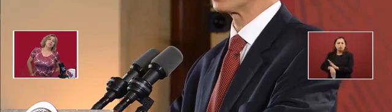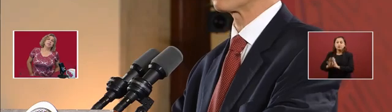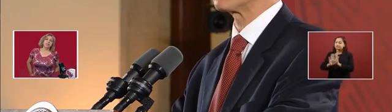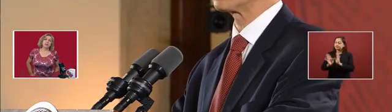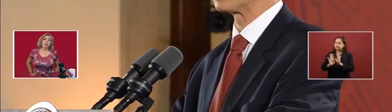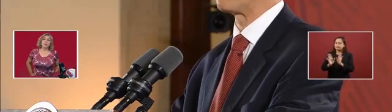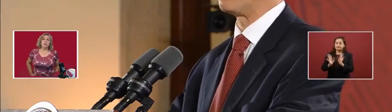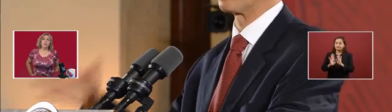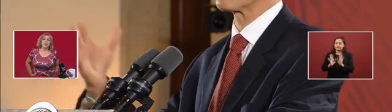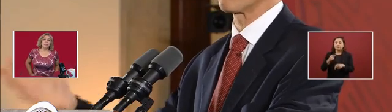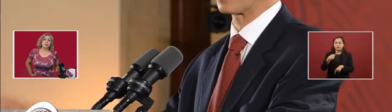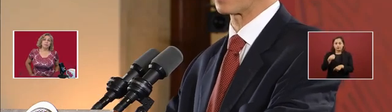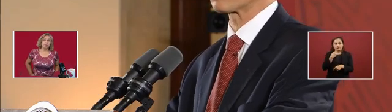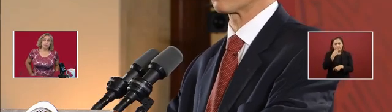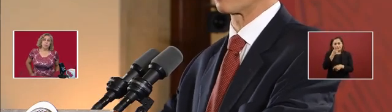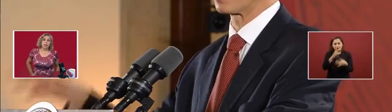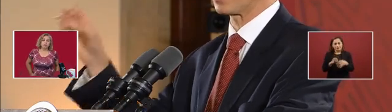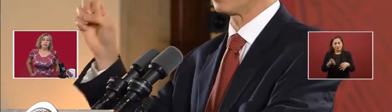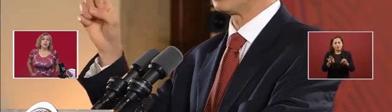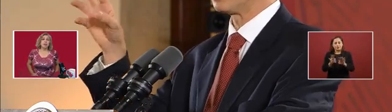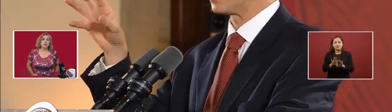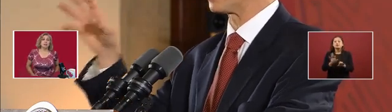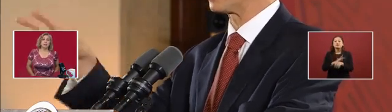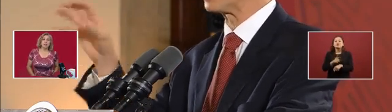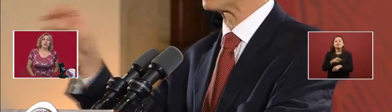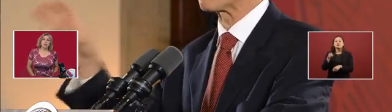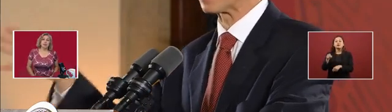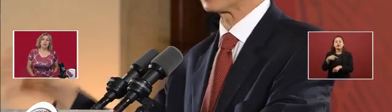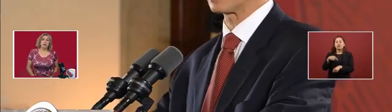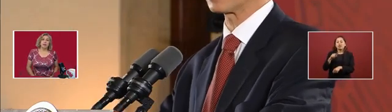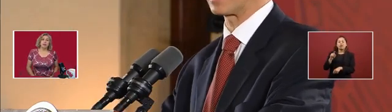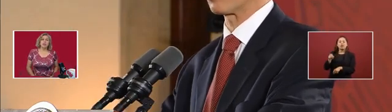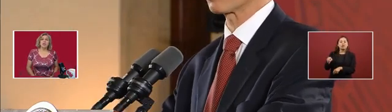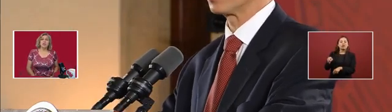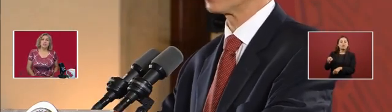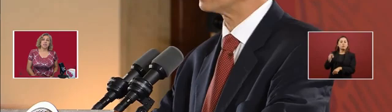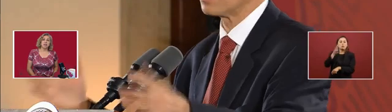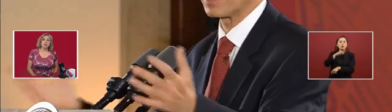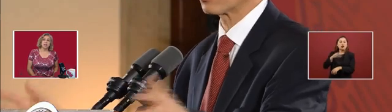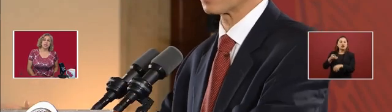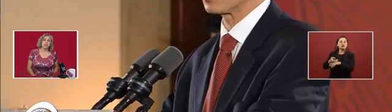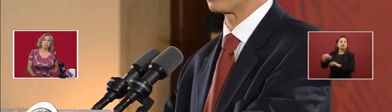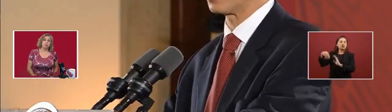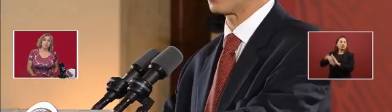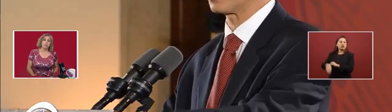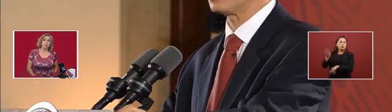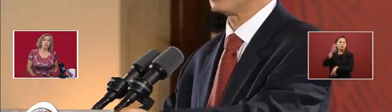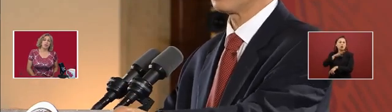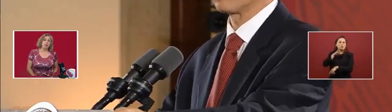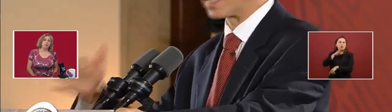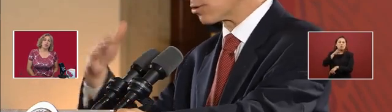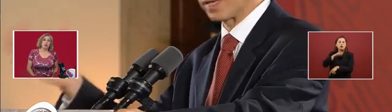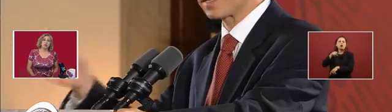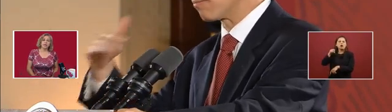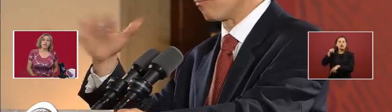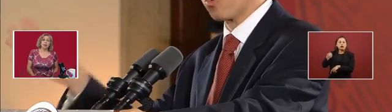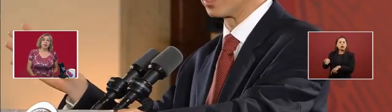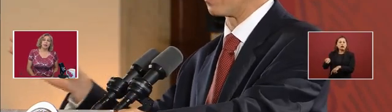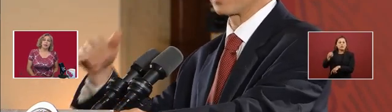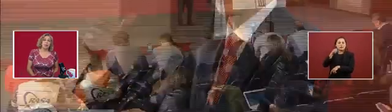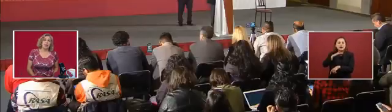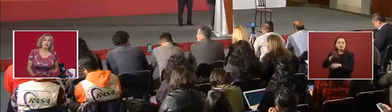operation. cuando el operativo And when the estatal operative, rebasa la capacidad de los recursos estatales, when, ahí el apoyo like when federal they just está have así diseñado el more, sistema.